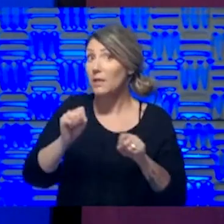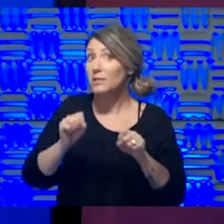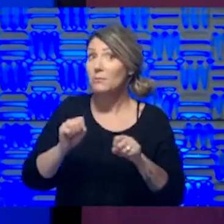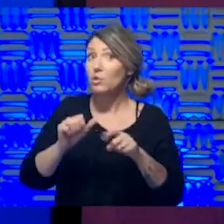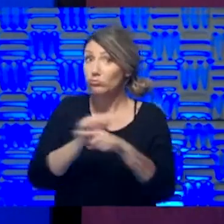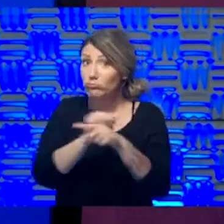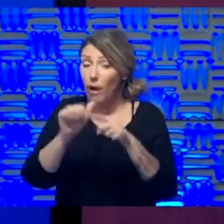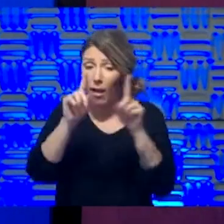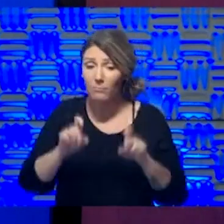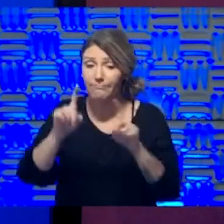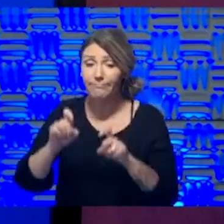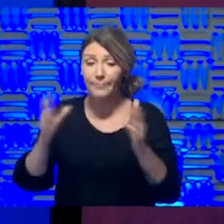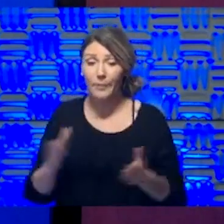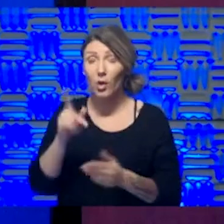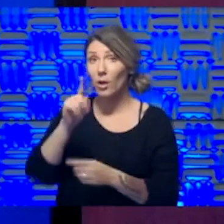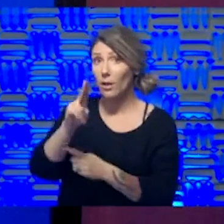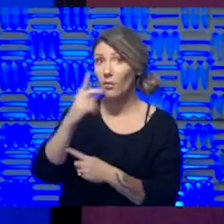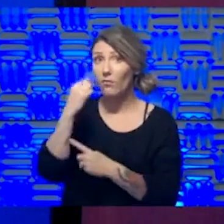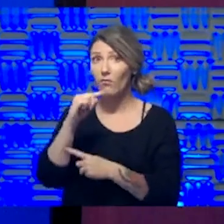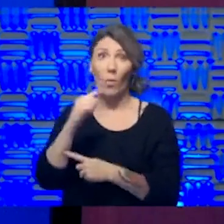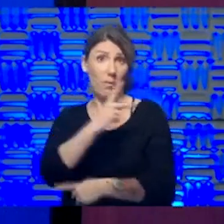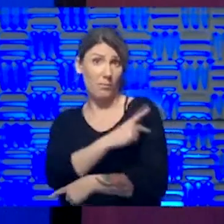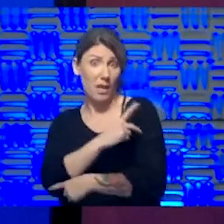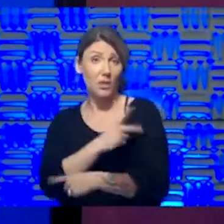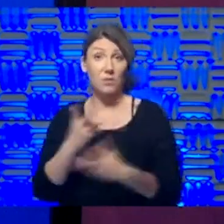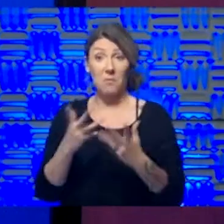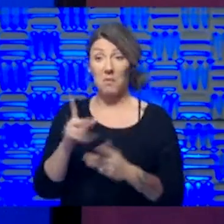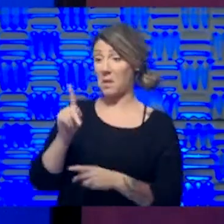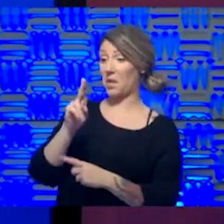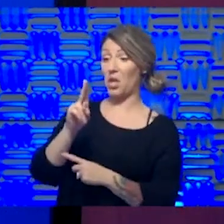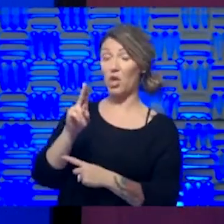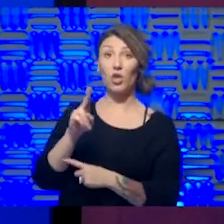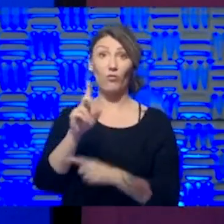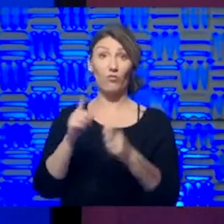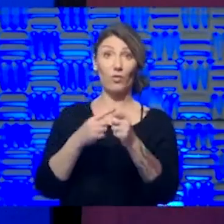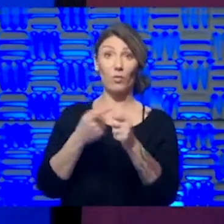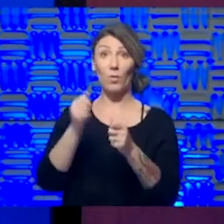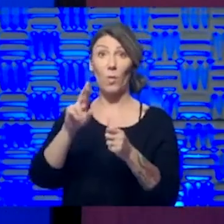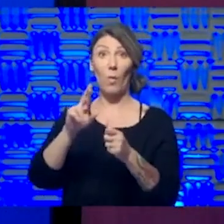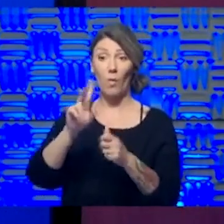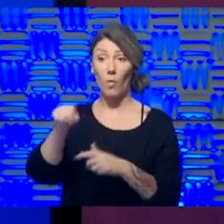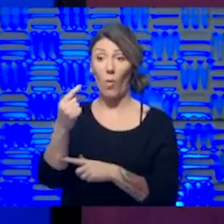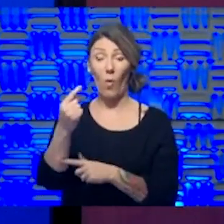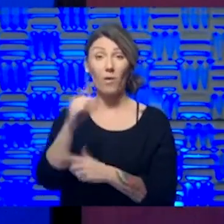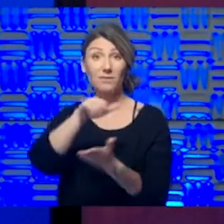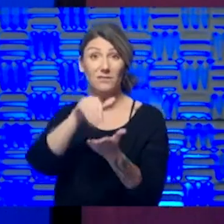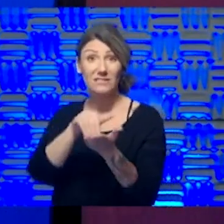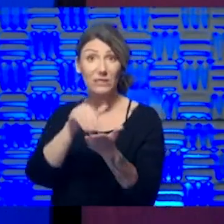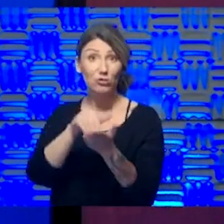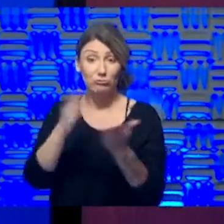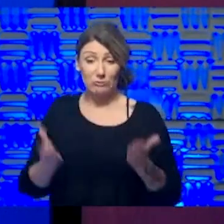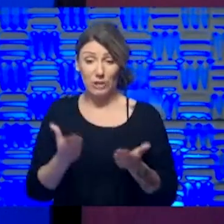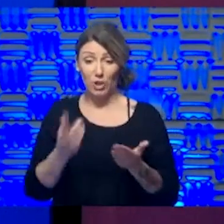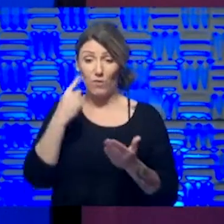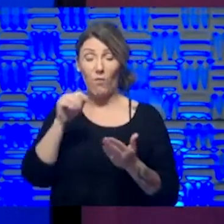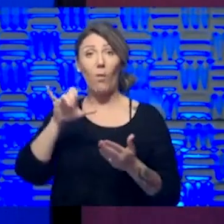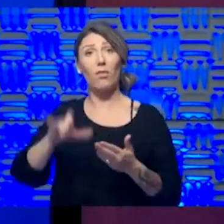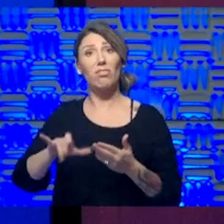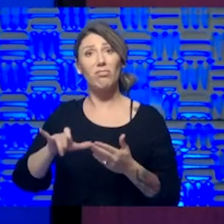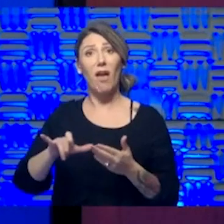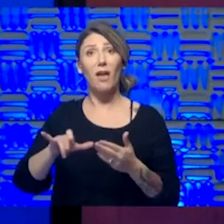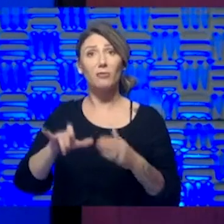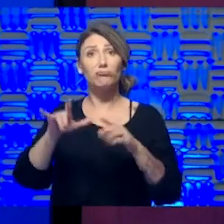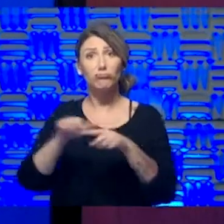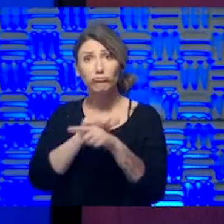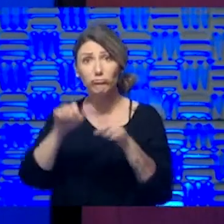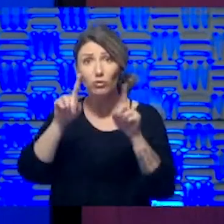It's possible, if this works out, that KU will be the first or maybe even the only center to have access to this drug for a trial, which would be very exciting. There's